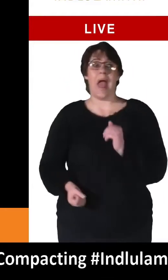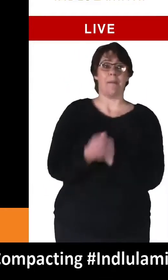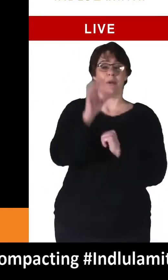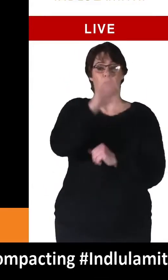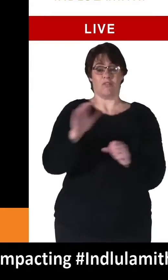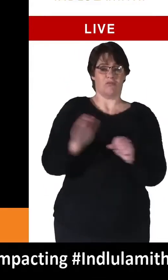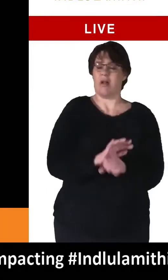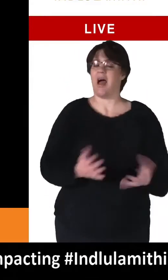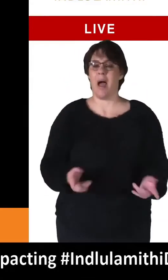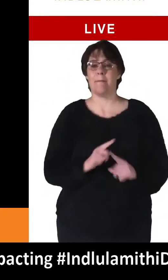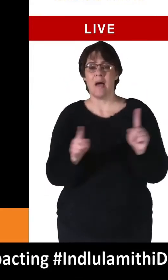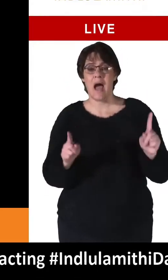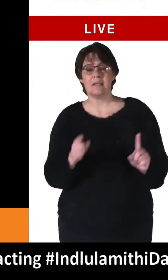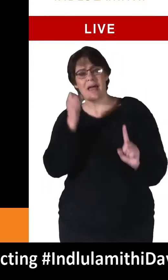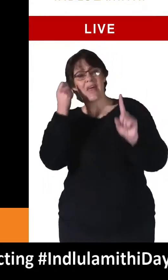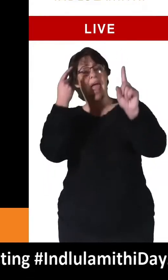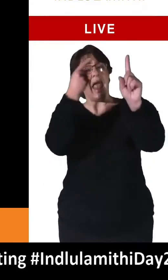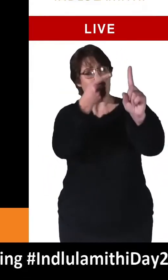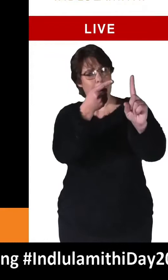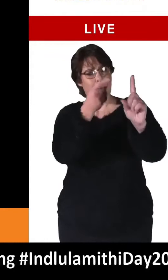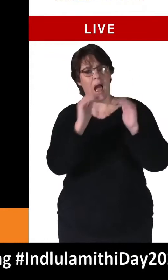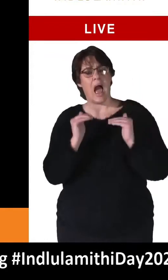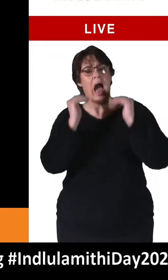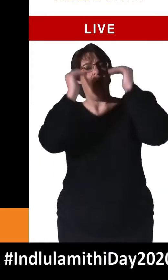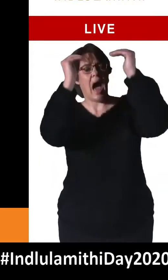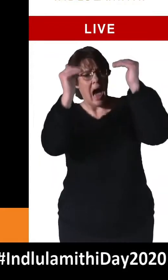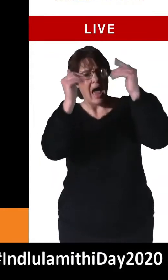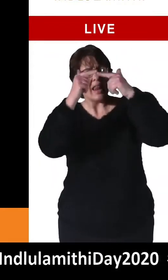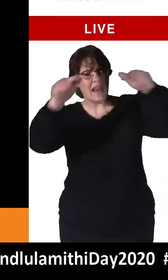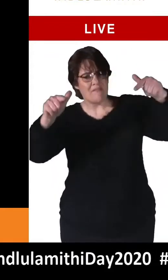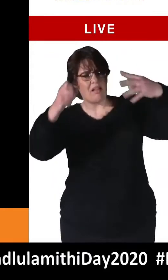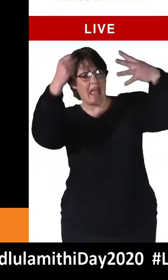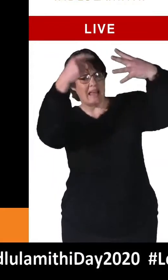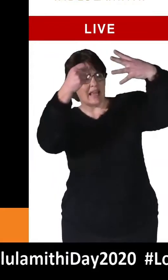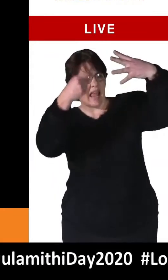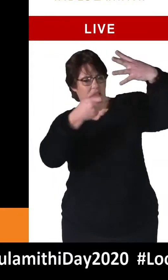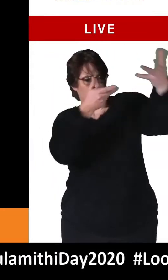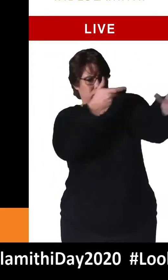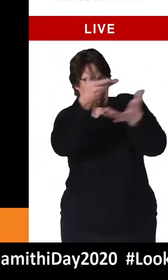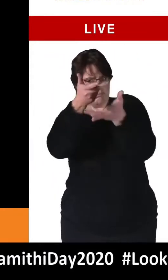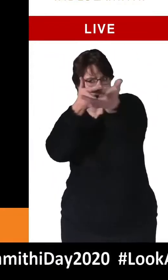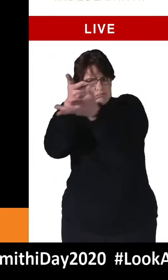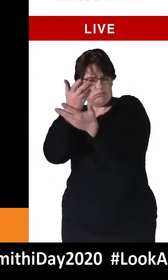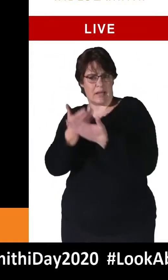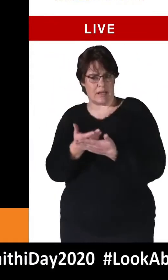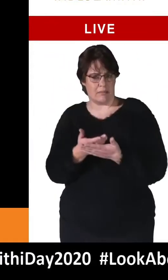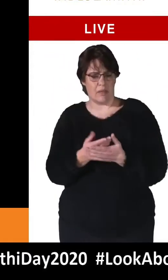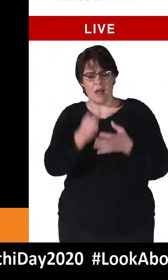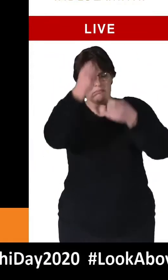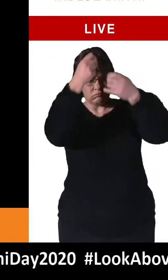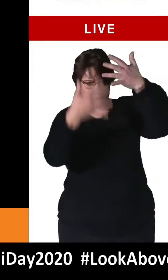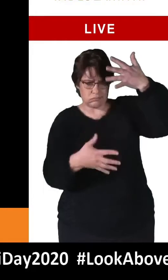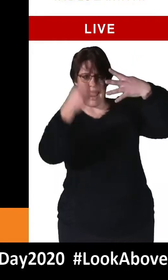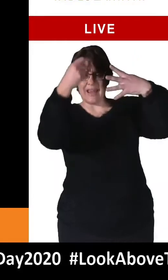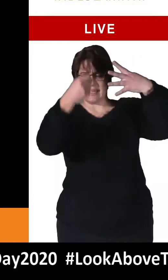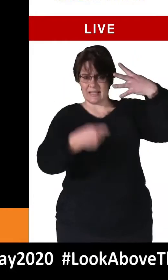to repeat, the intention is to provide high-level canary indicators. By looking at a range of indicators across the